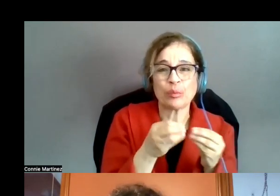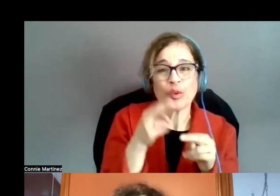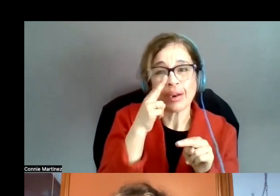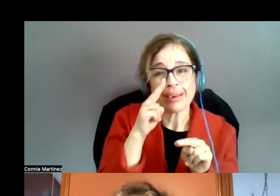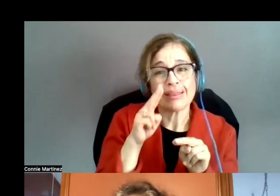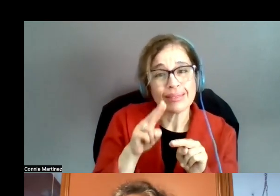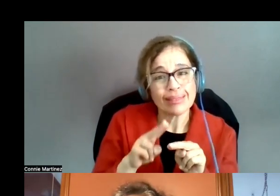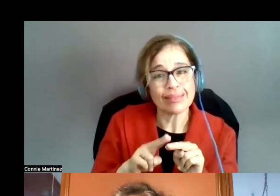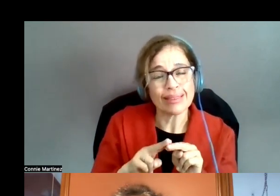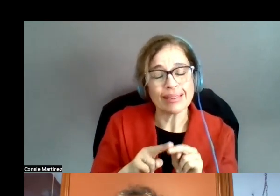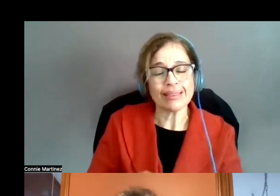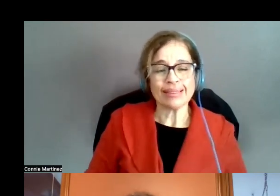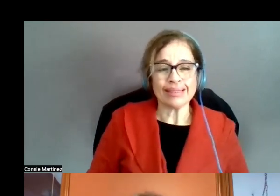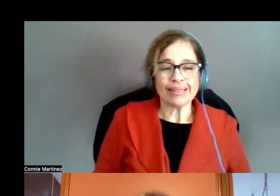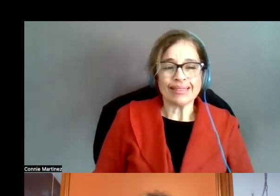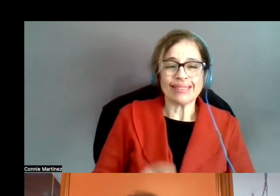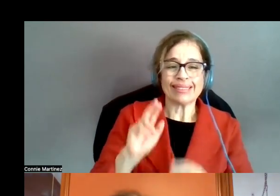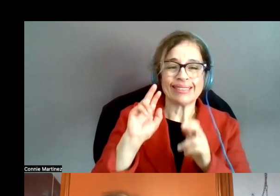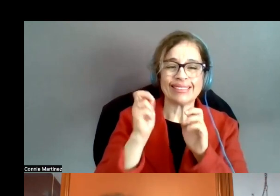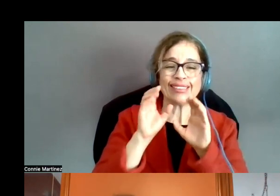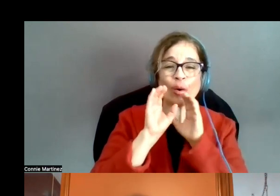More eco-friendly.